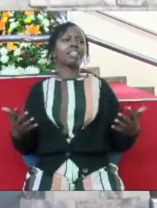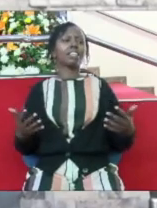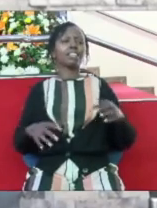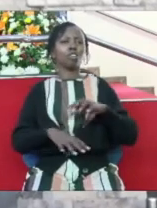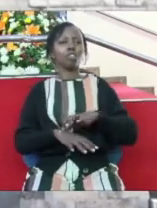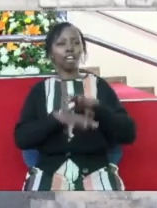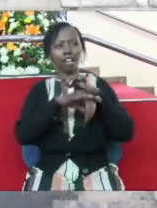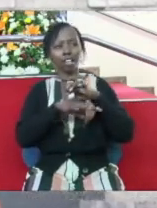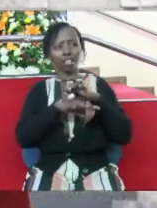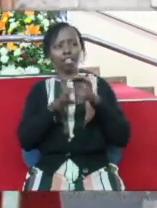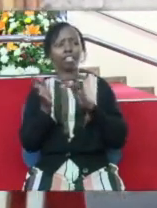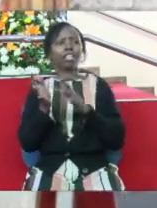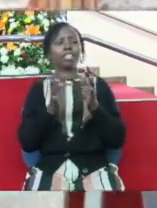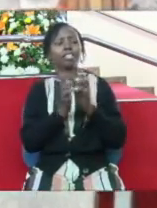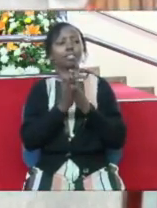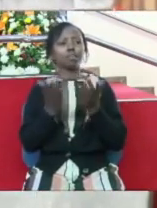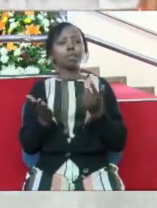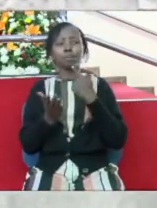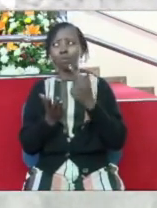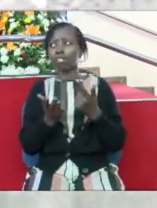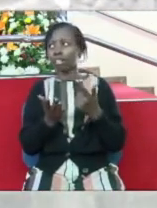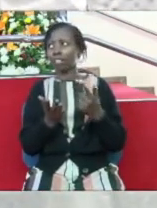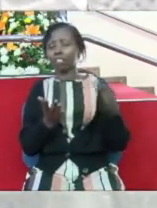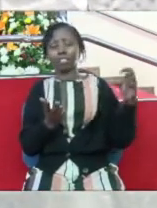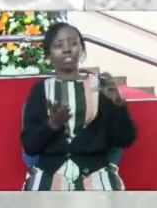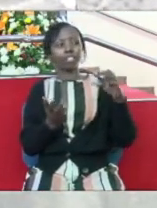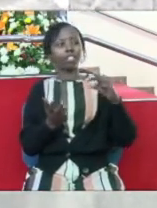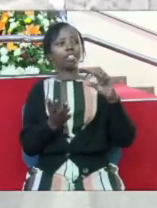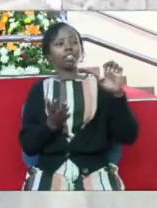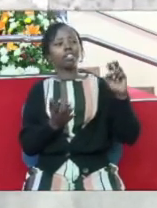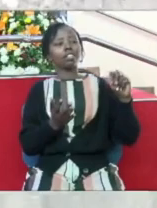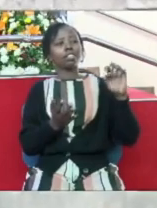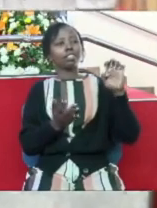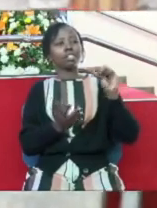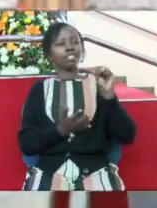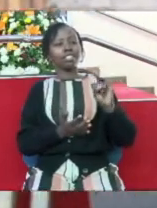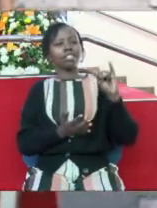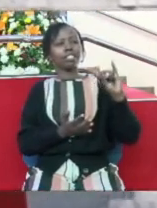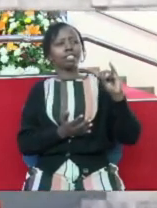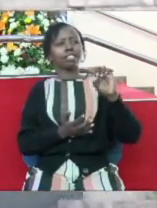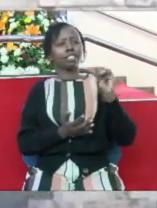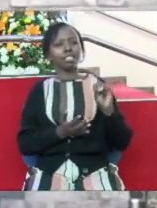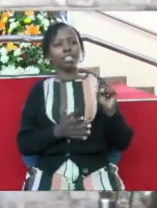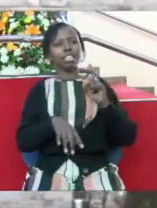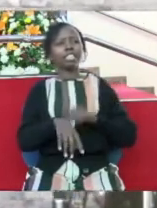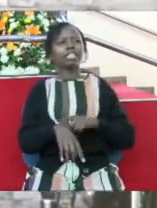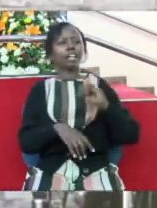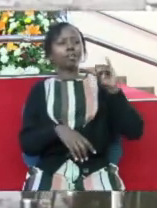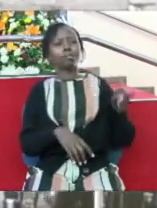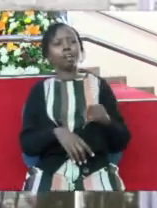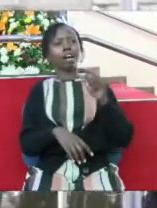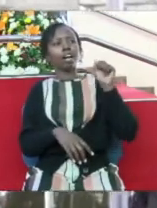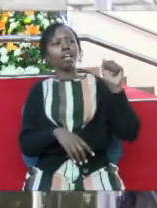in the book of Genesis chapter 28. Katika Mwanzo 28. This time when Jacob was running away from Esau. Wakati Yakobo